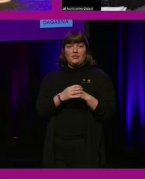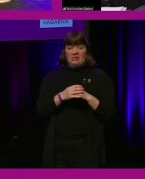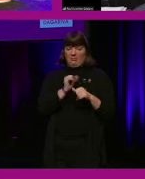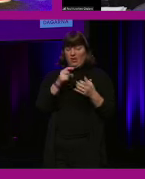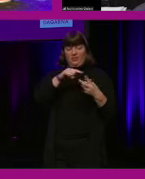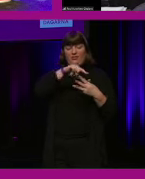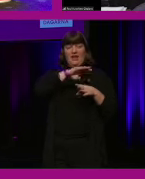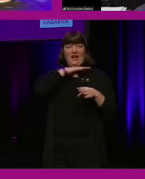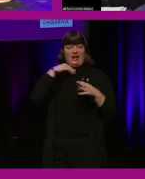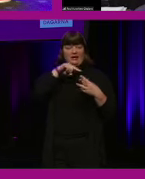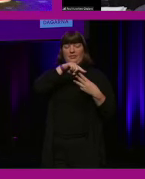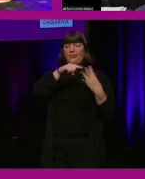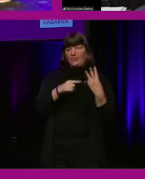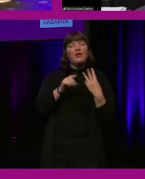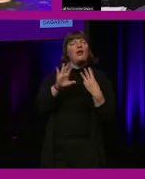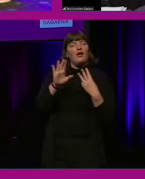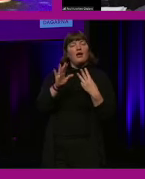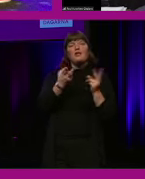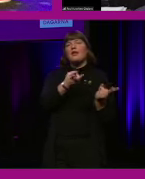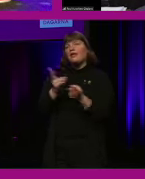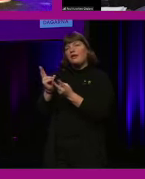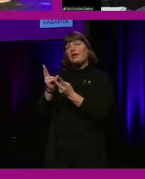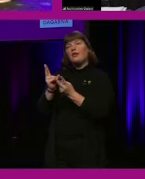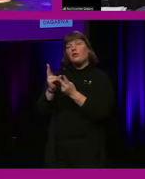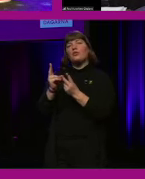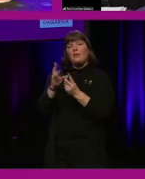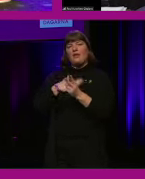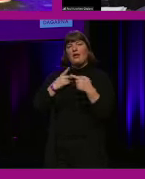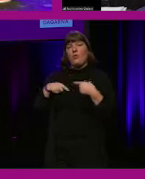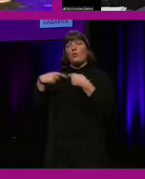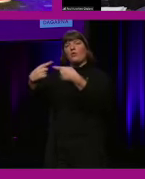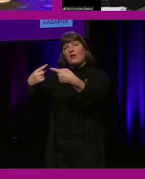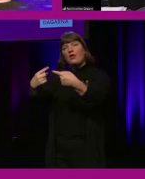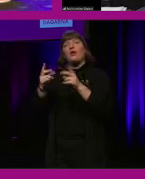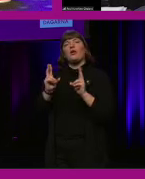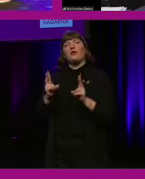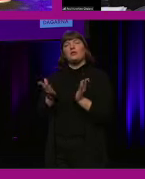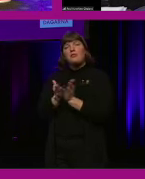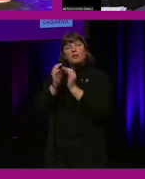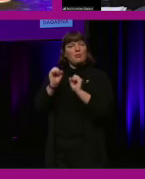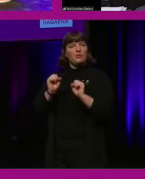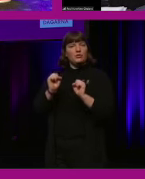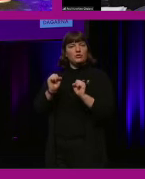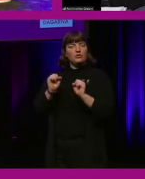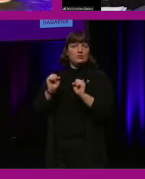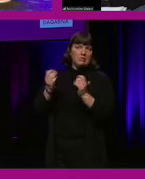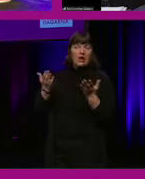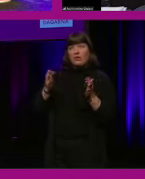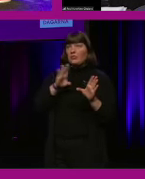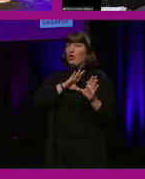three, democracy, a thriving democracy, also depends a lot upon not just the executive, not just